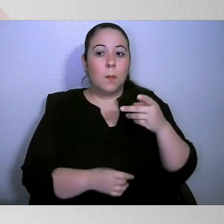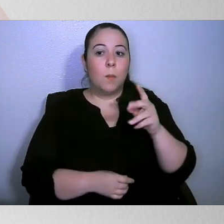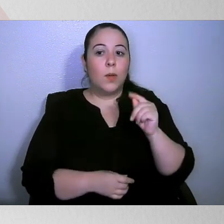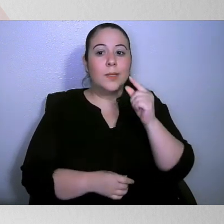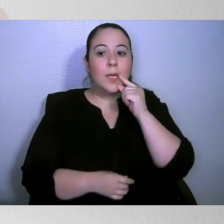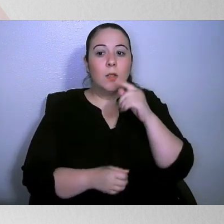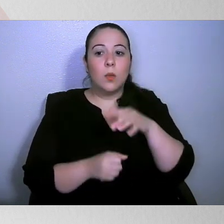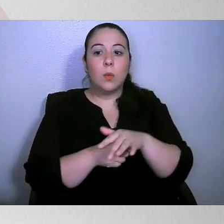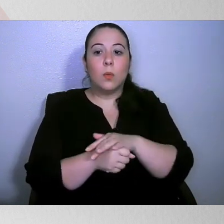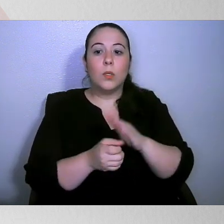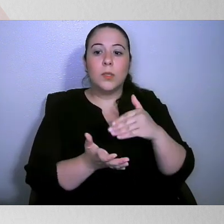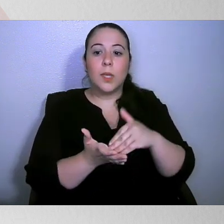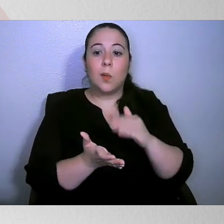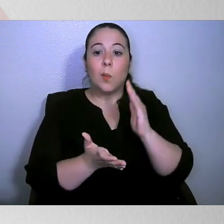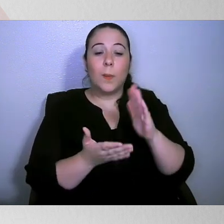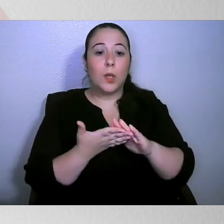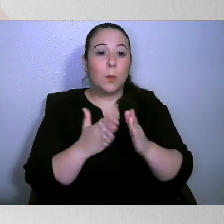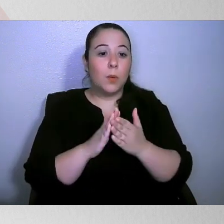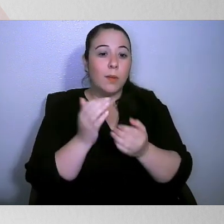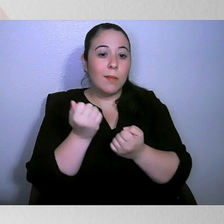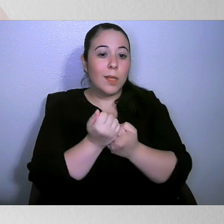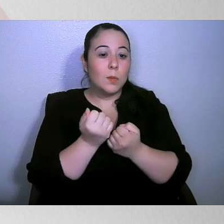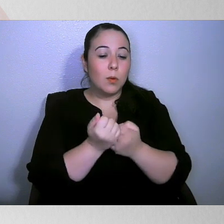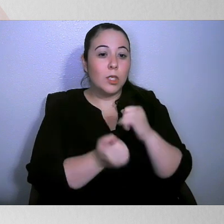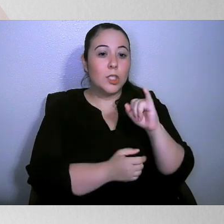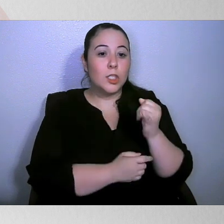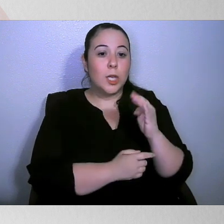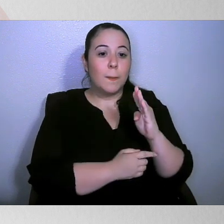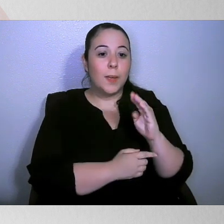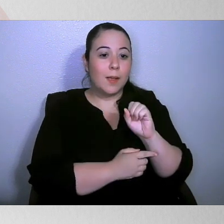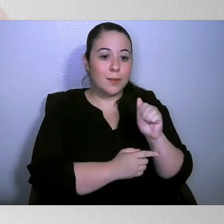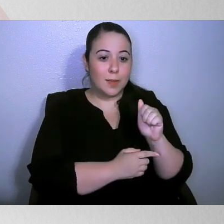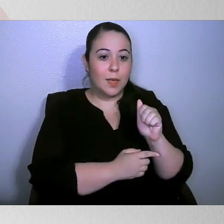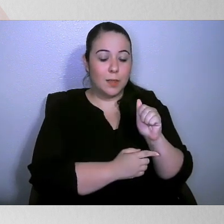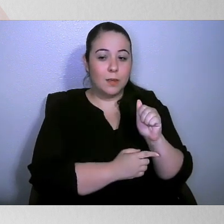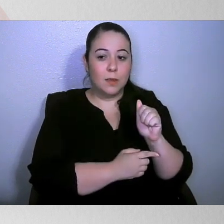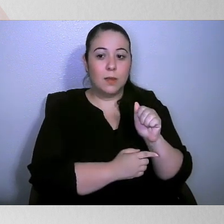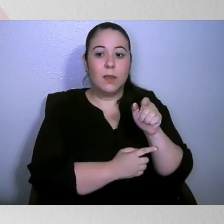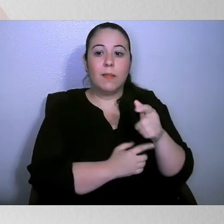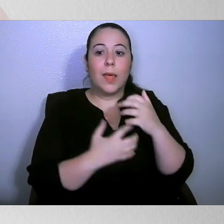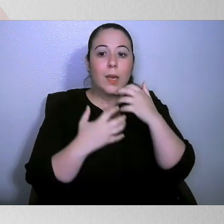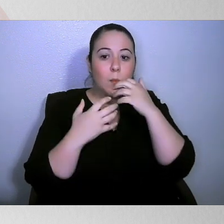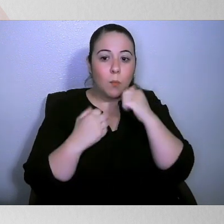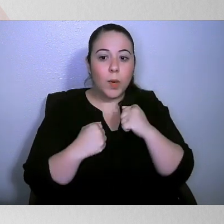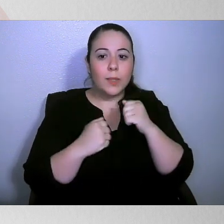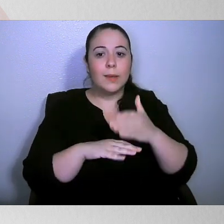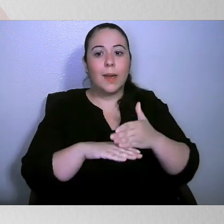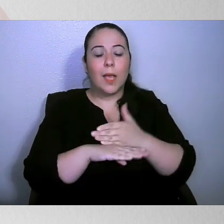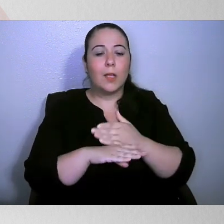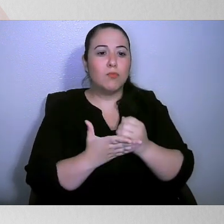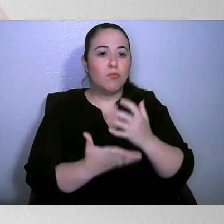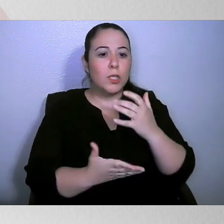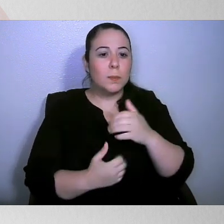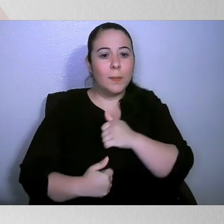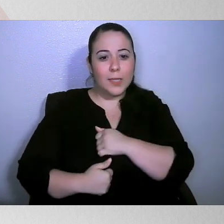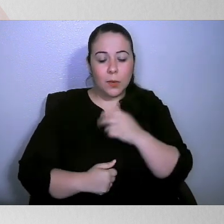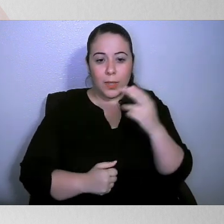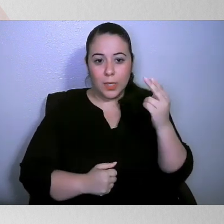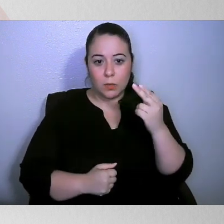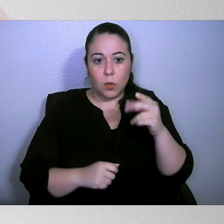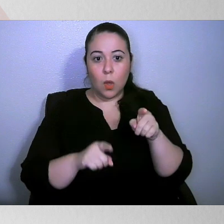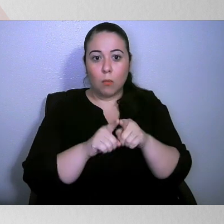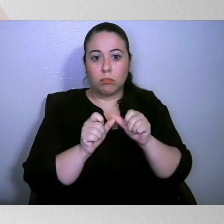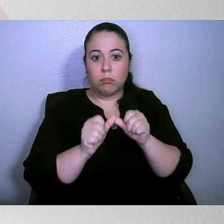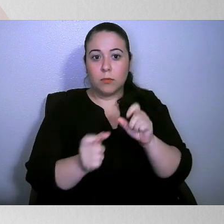be a community that supports Joint Base San Antonio Lackland's mission, embraces and enhances its rich military history while continuing to evolve as